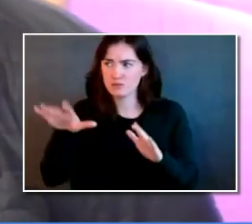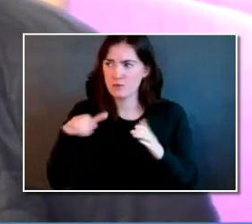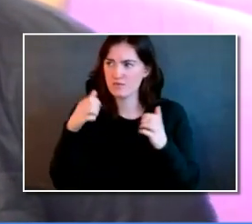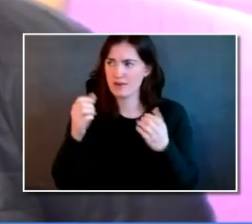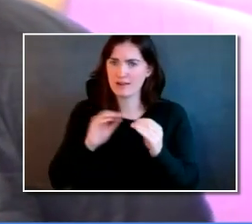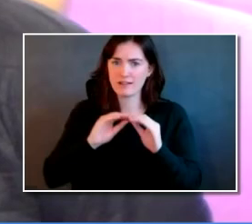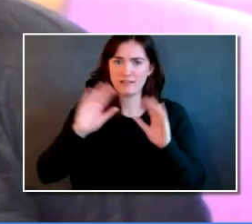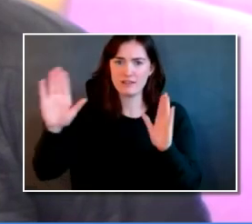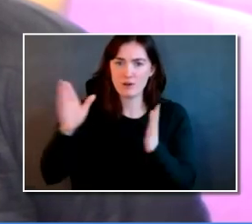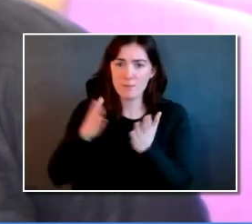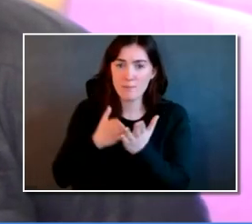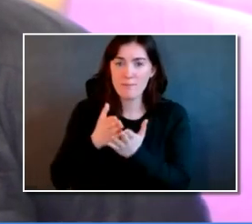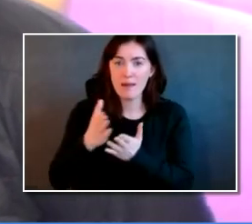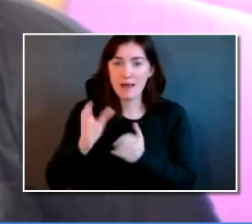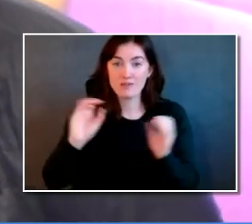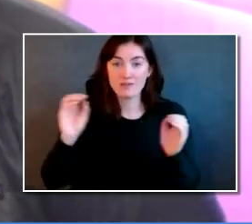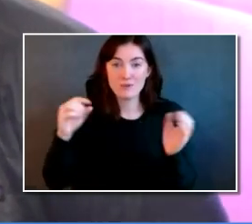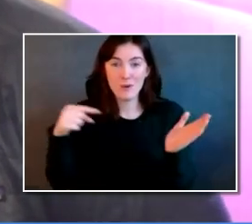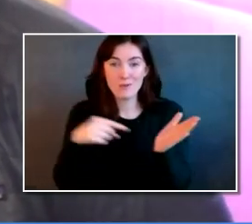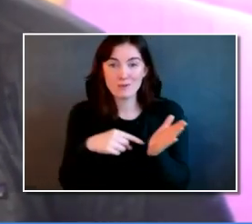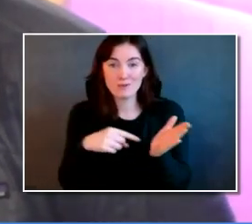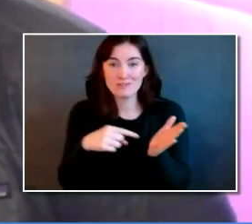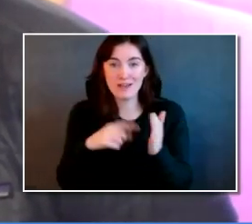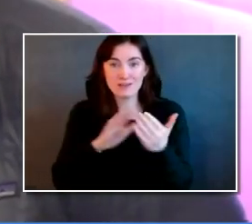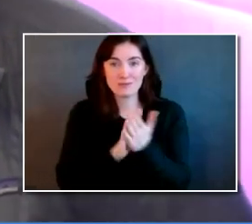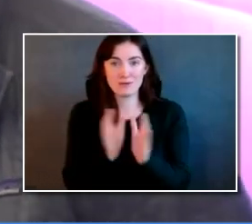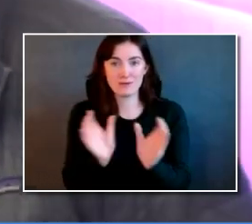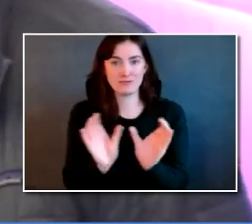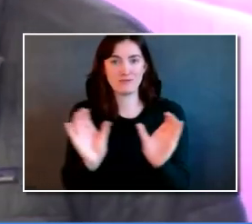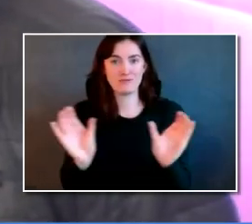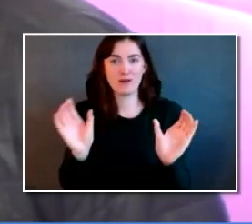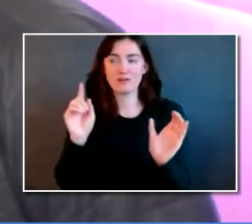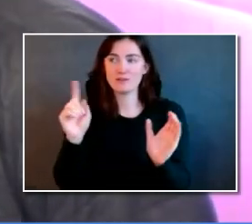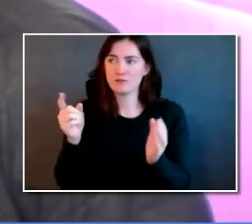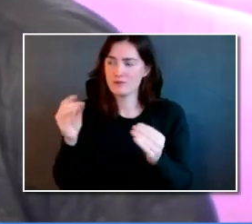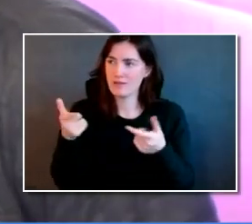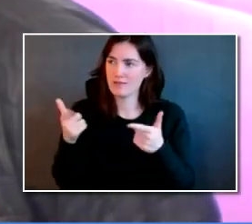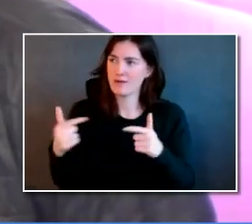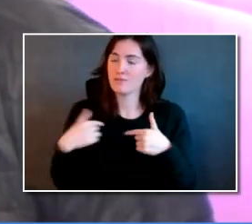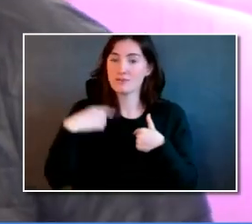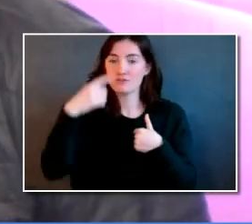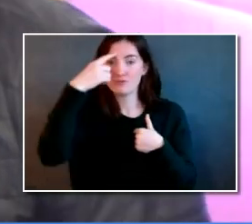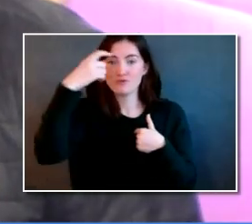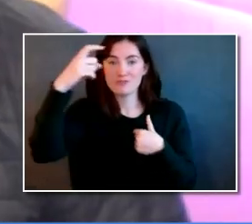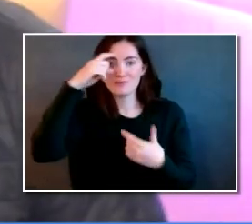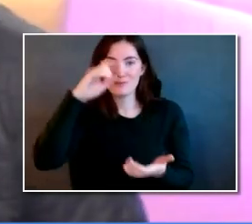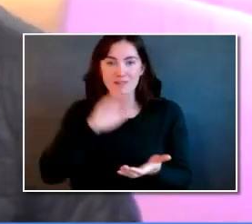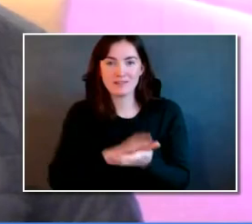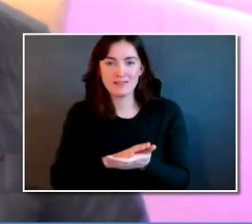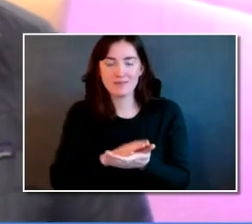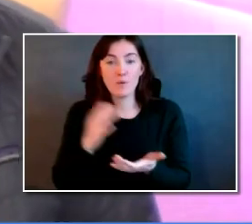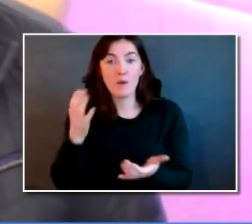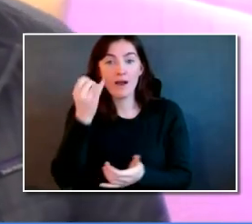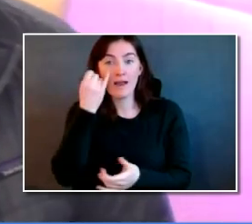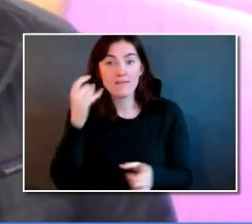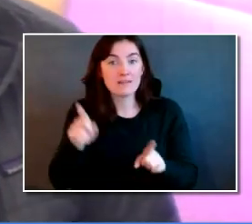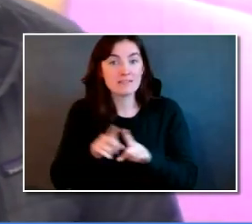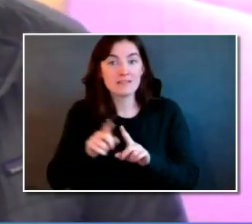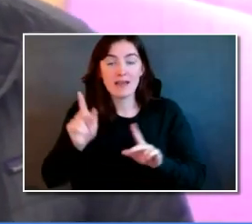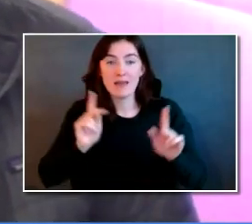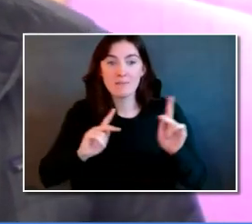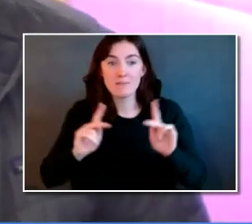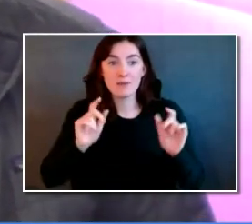into certification. And y'all gave me this dream to believe. So what if we have those same individuals give these students dreams